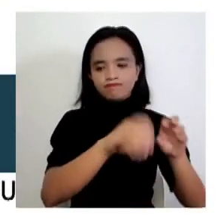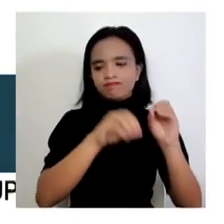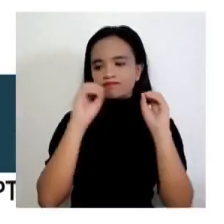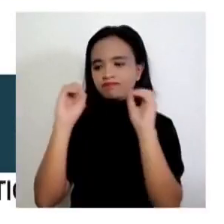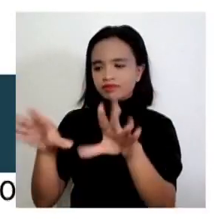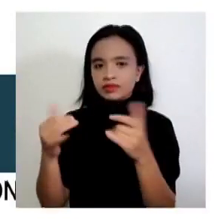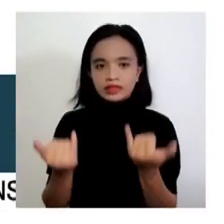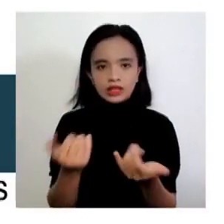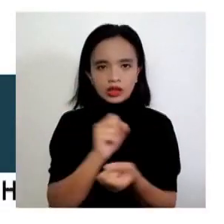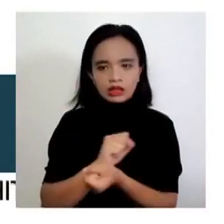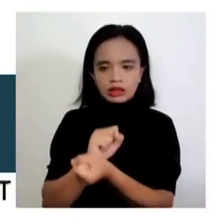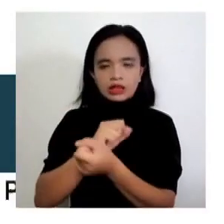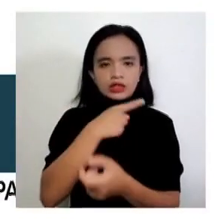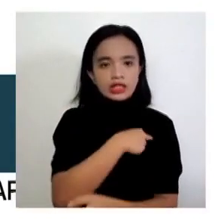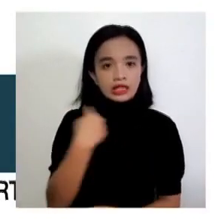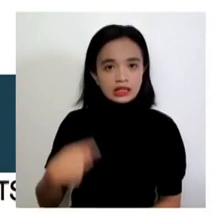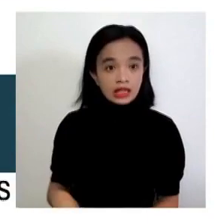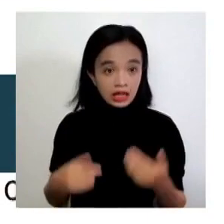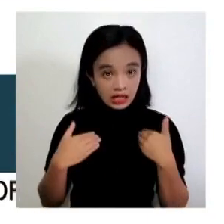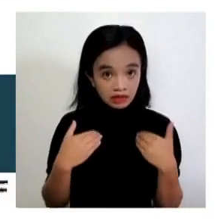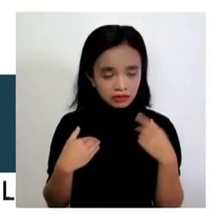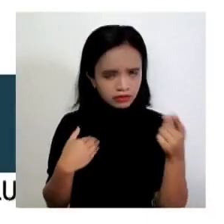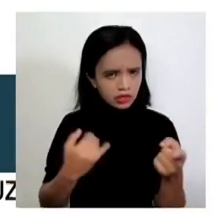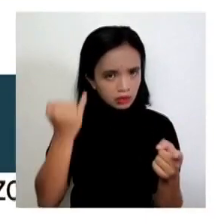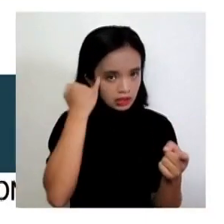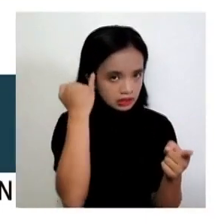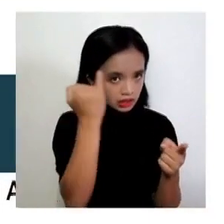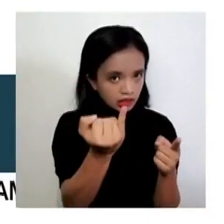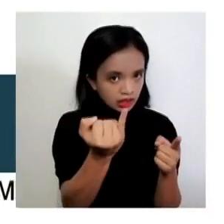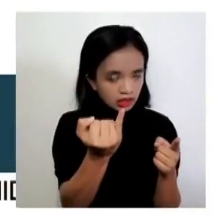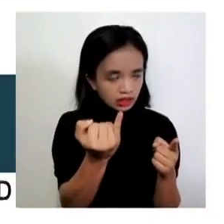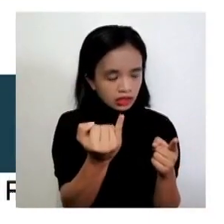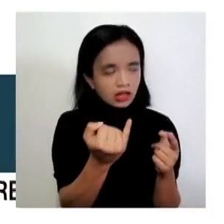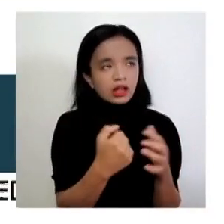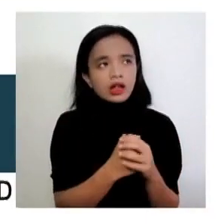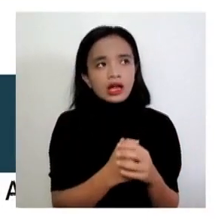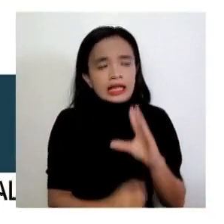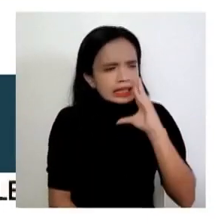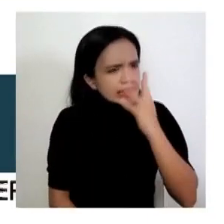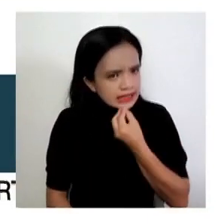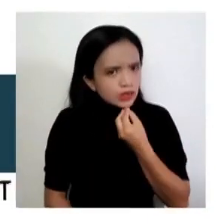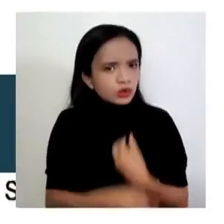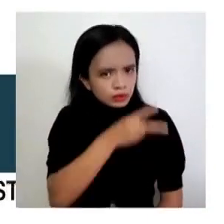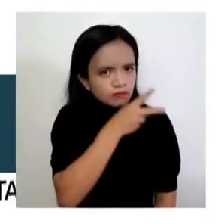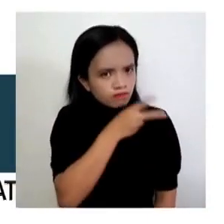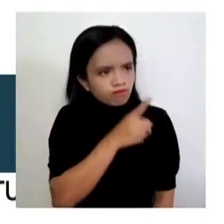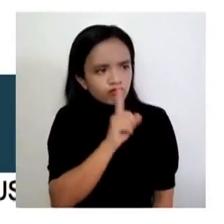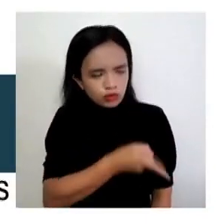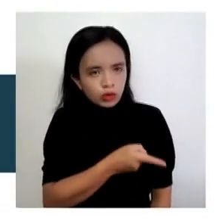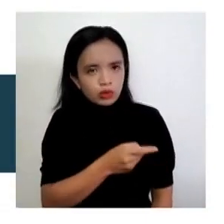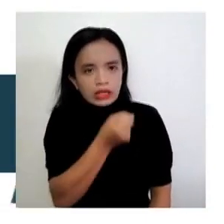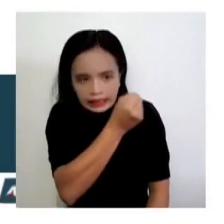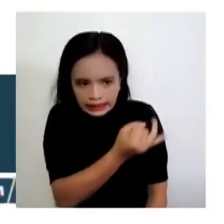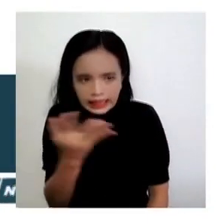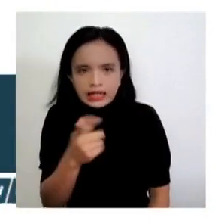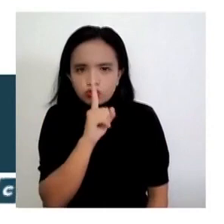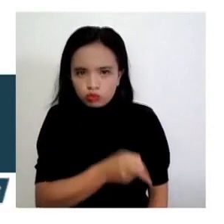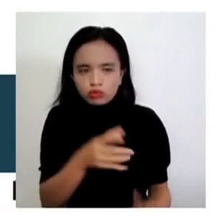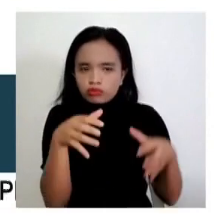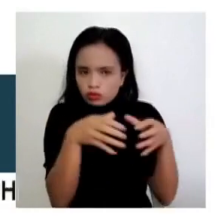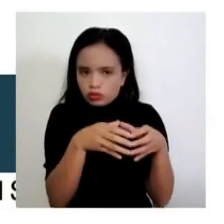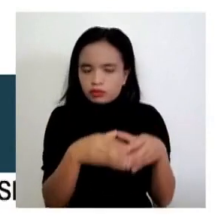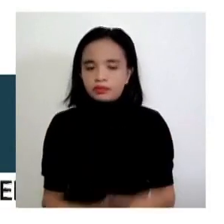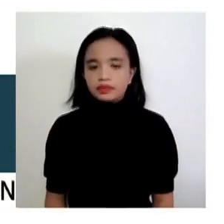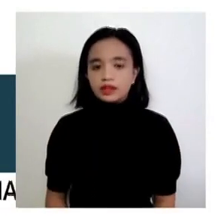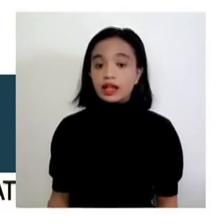about the Chinese connection. Do you have at least an idea as to who is behind this and how many groups really are there? We